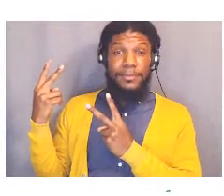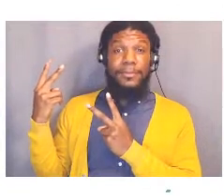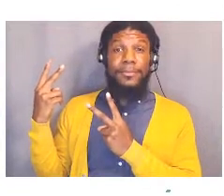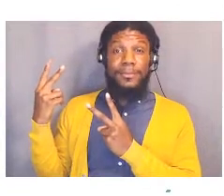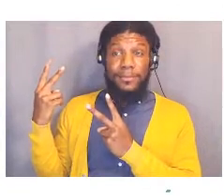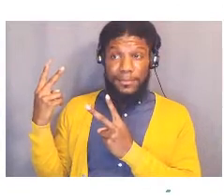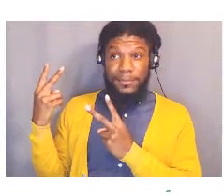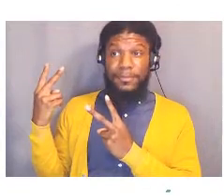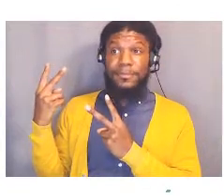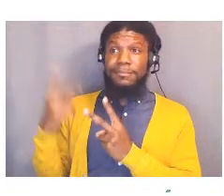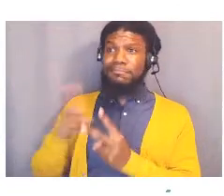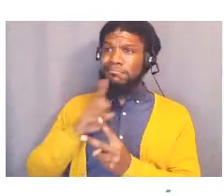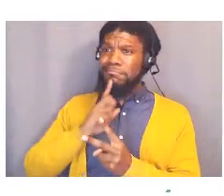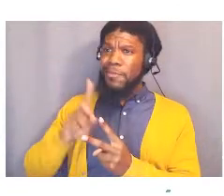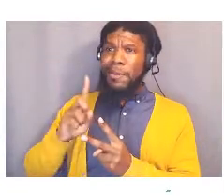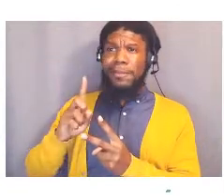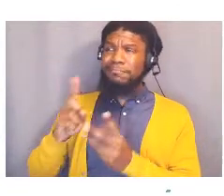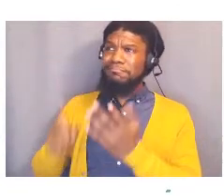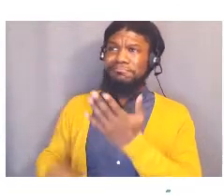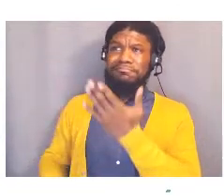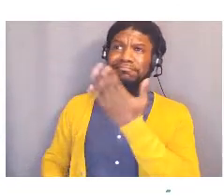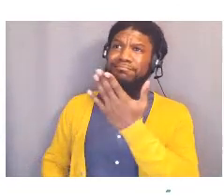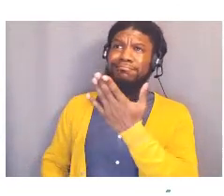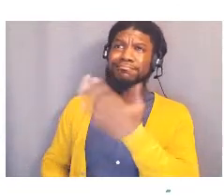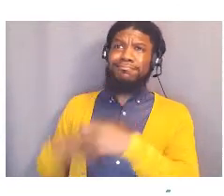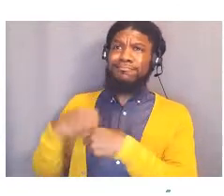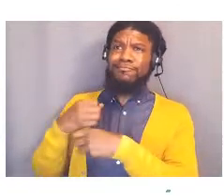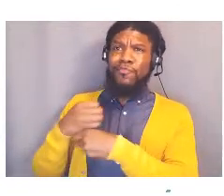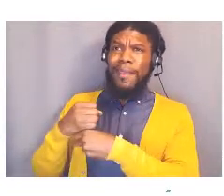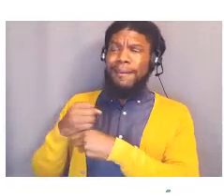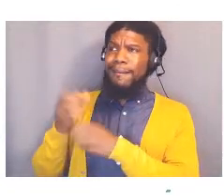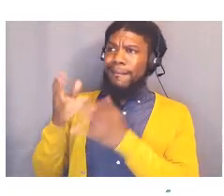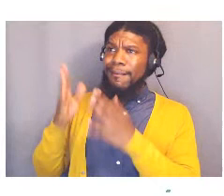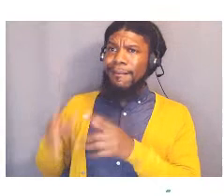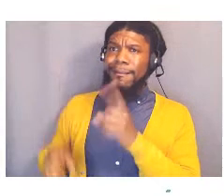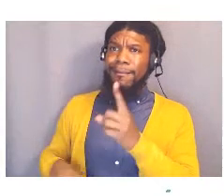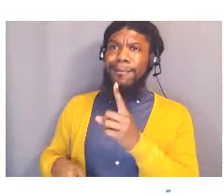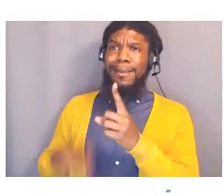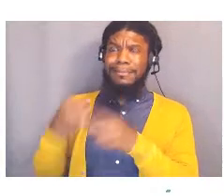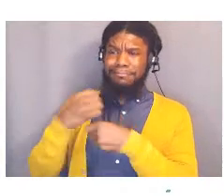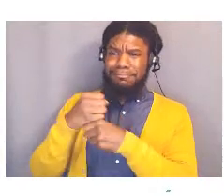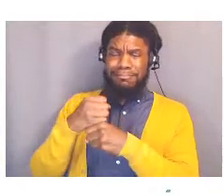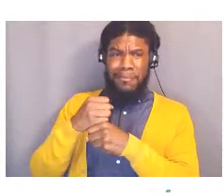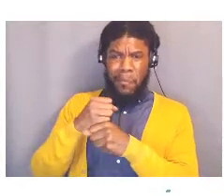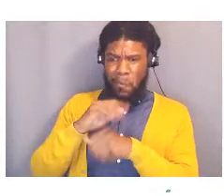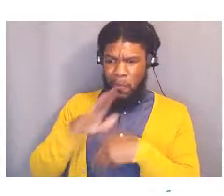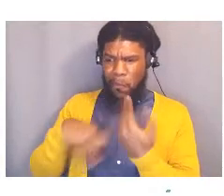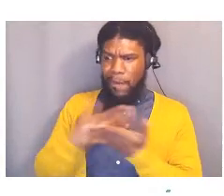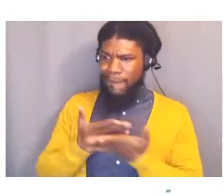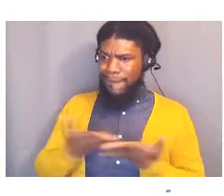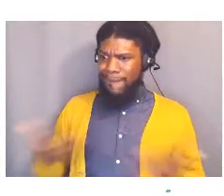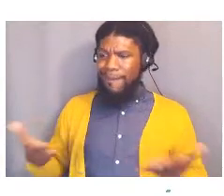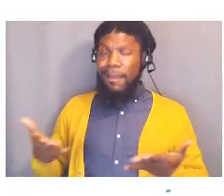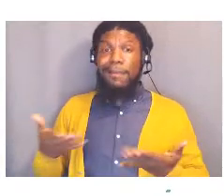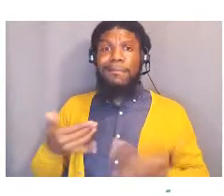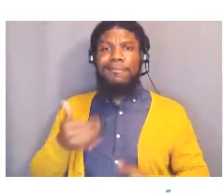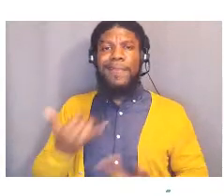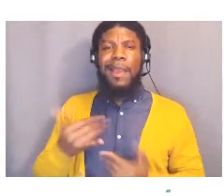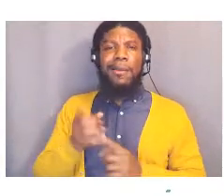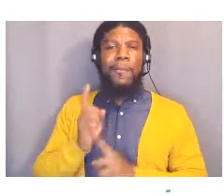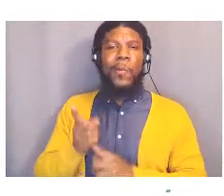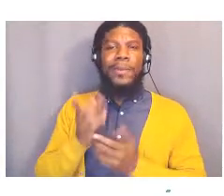to the Almighty Creator, the Maker and Shaper of all things. A moment of silence,